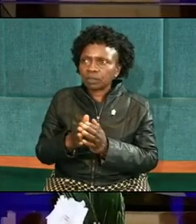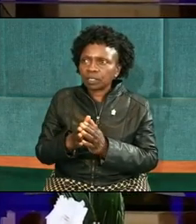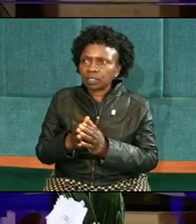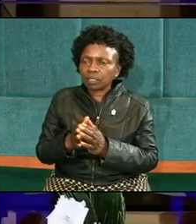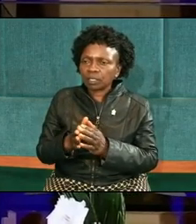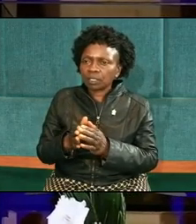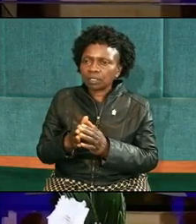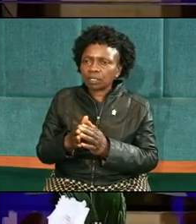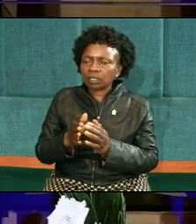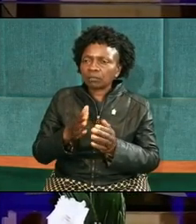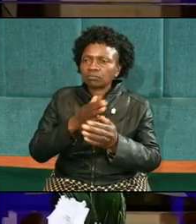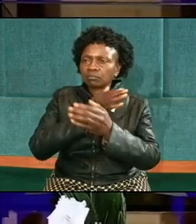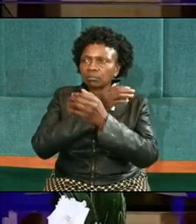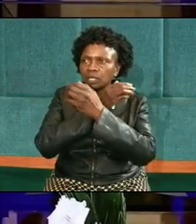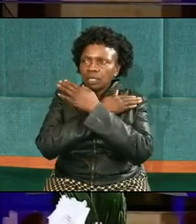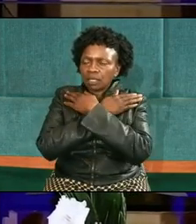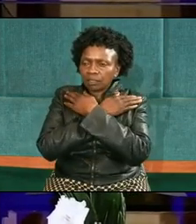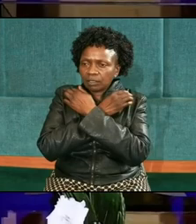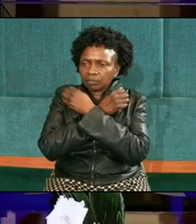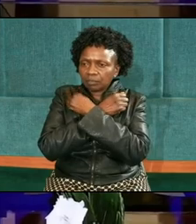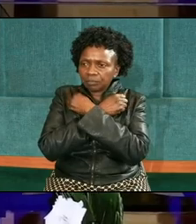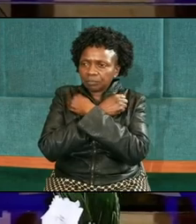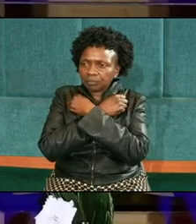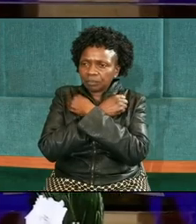held each other and they cried.